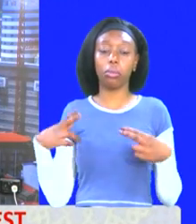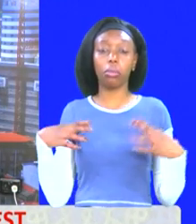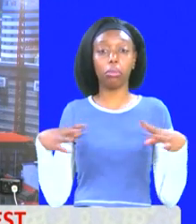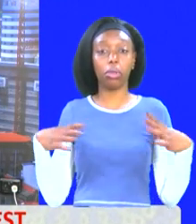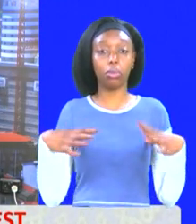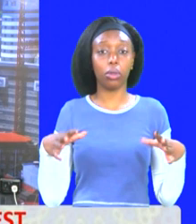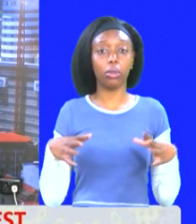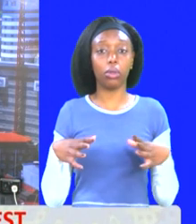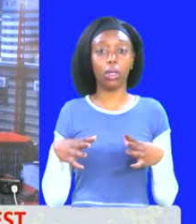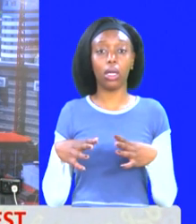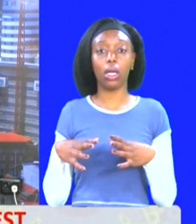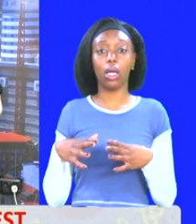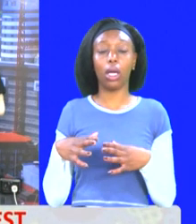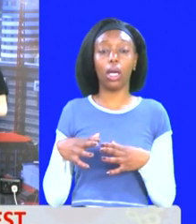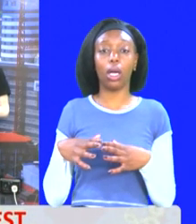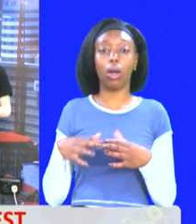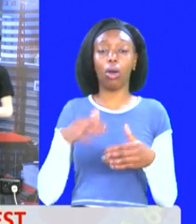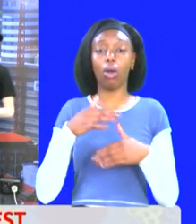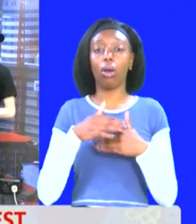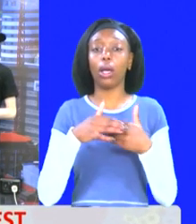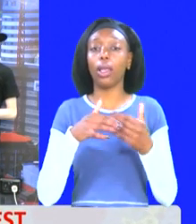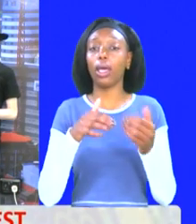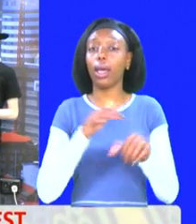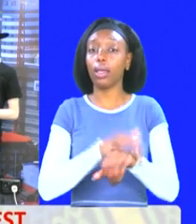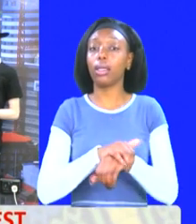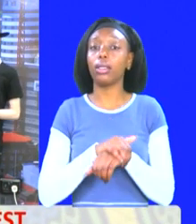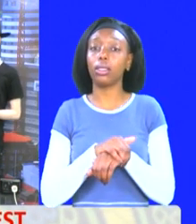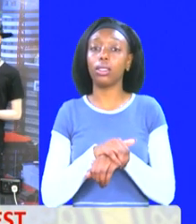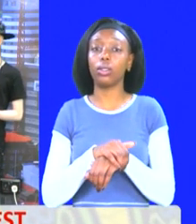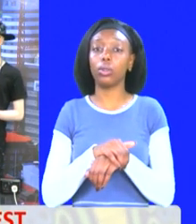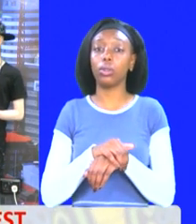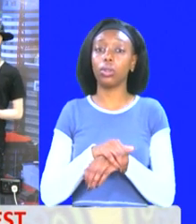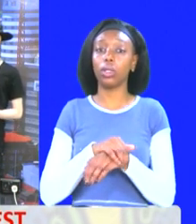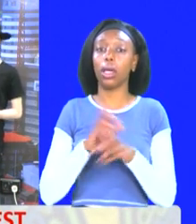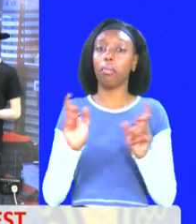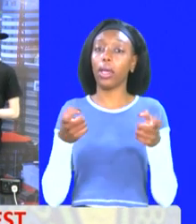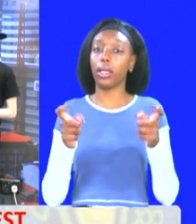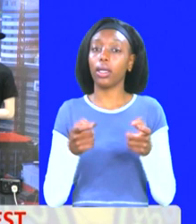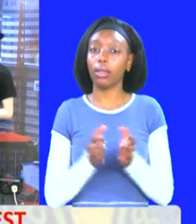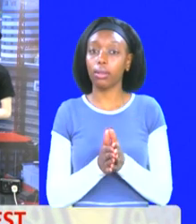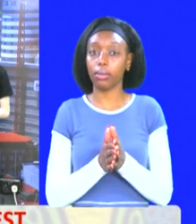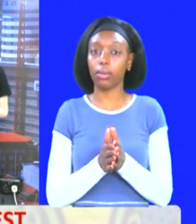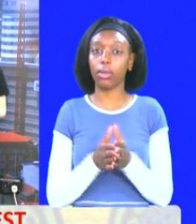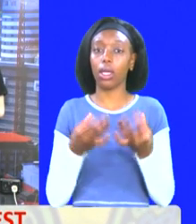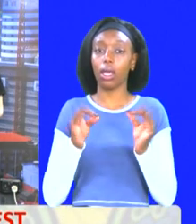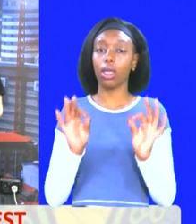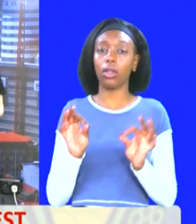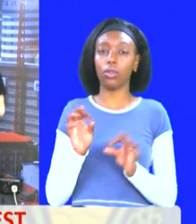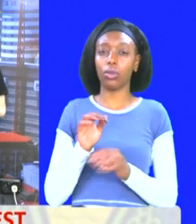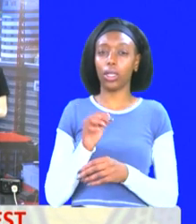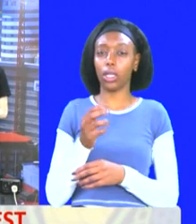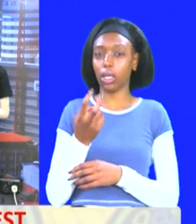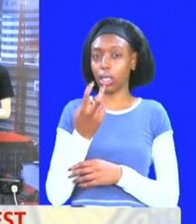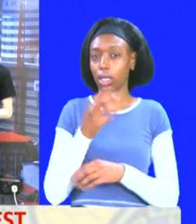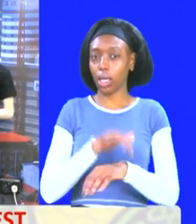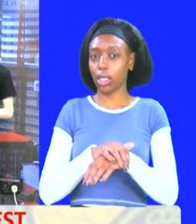post someone so joined thread now unajua hizi vitu zinakuja tu wa like tukiangalia TikTok sasa hii